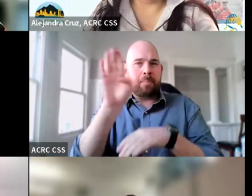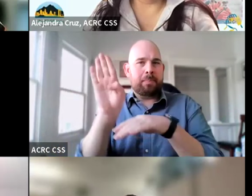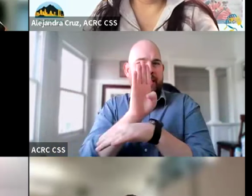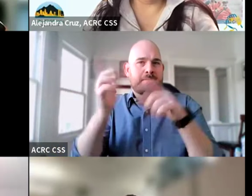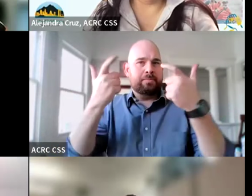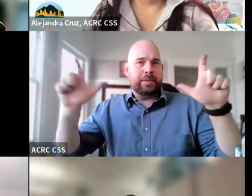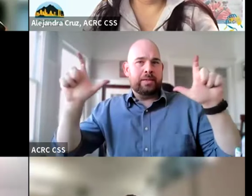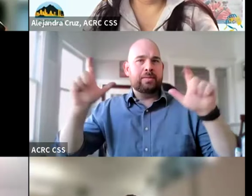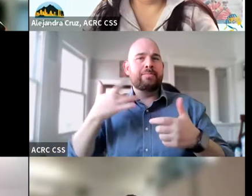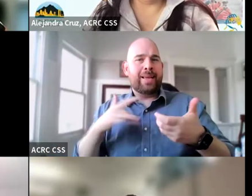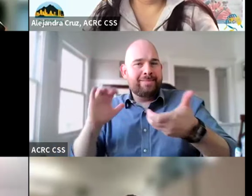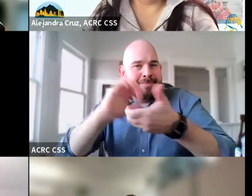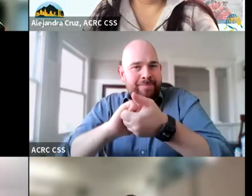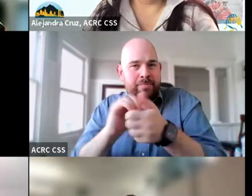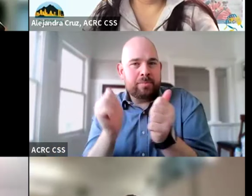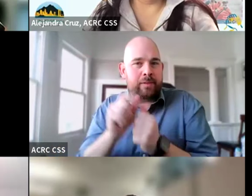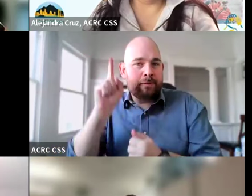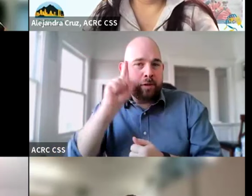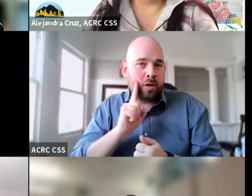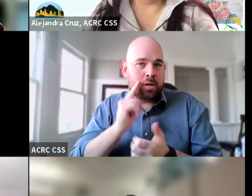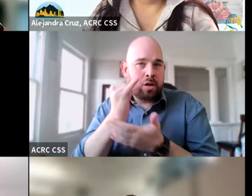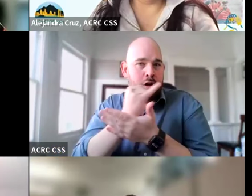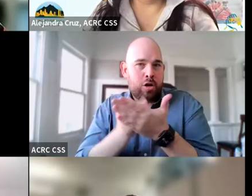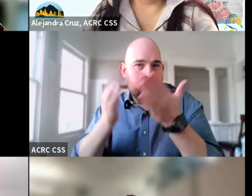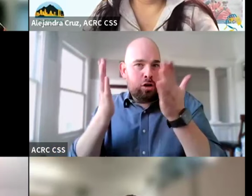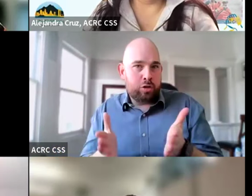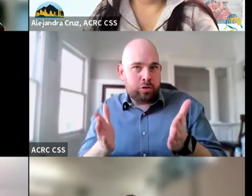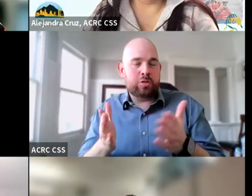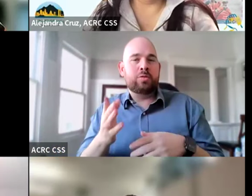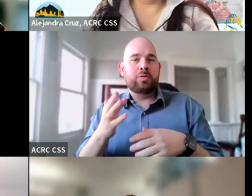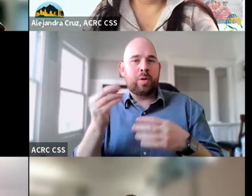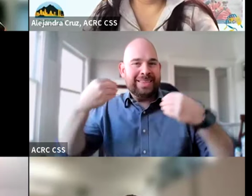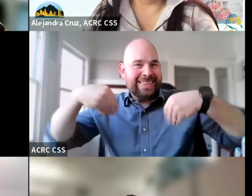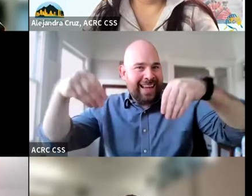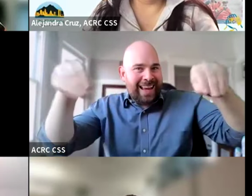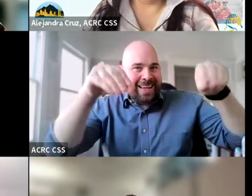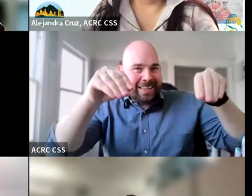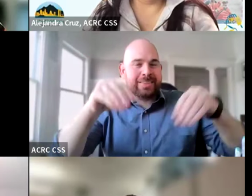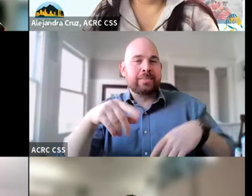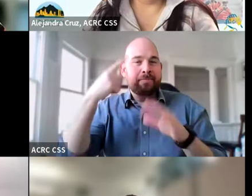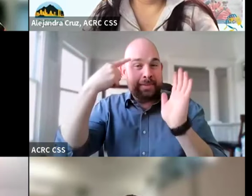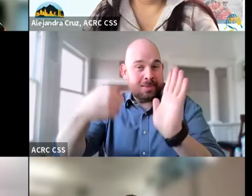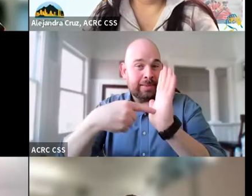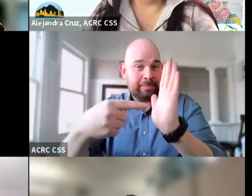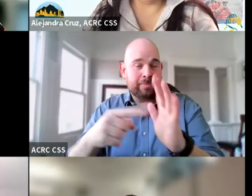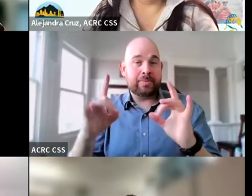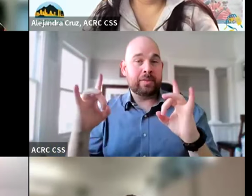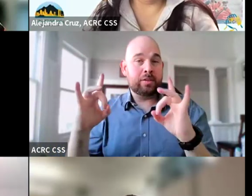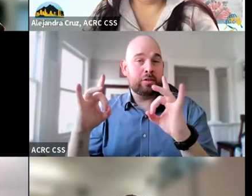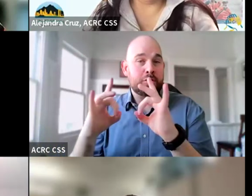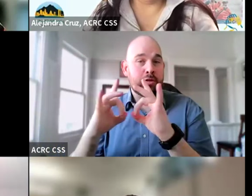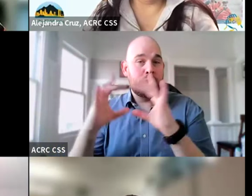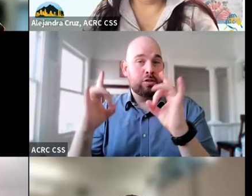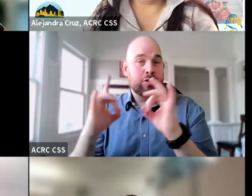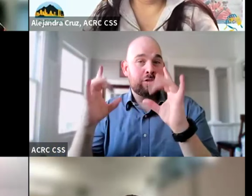the language. Some bigger businesses will collaborate with deaf artists to help them